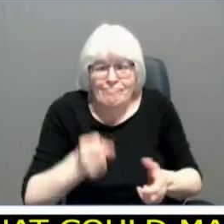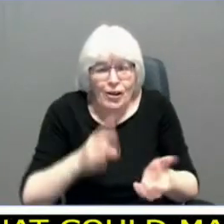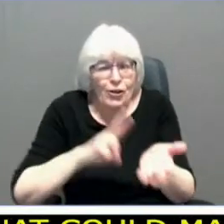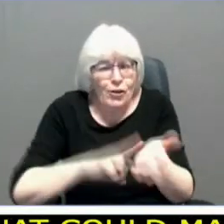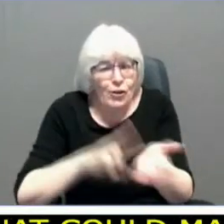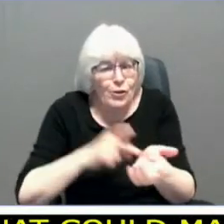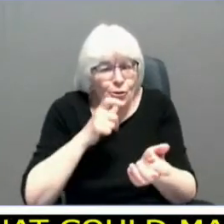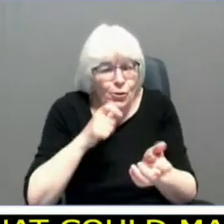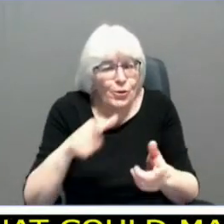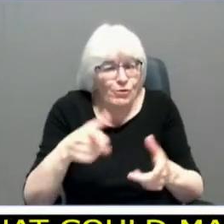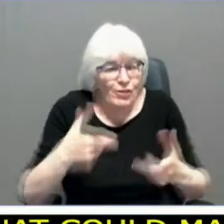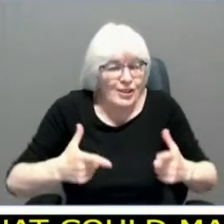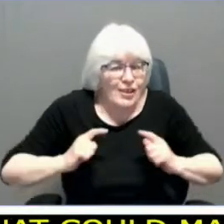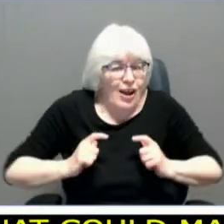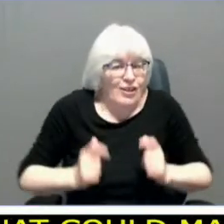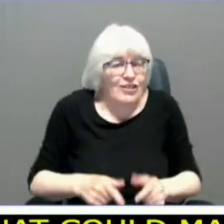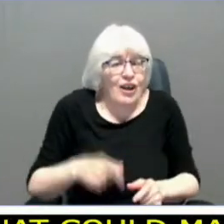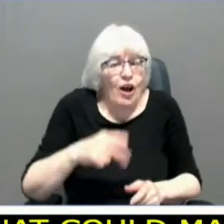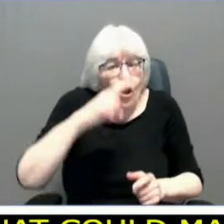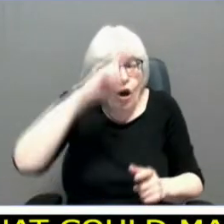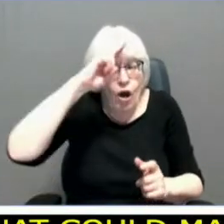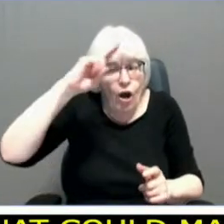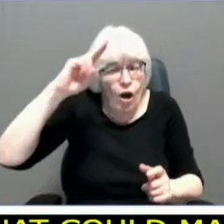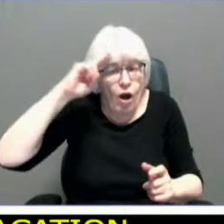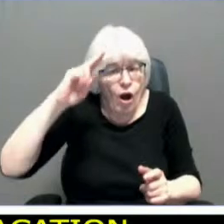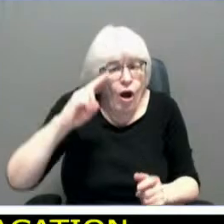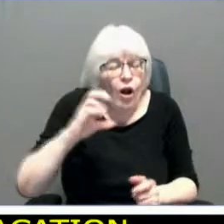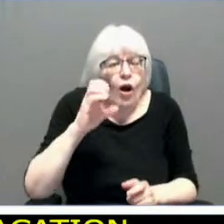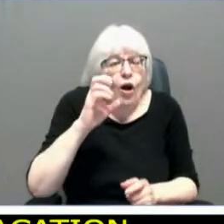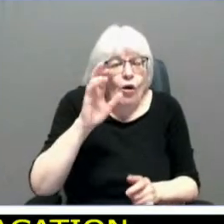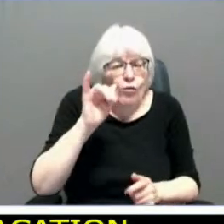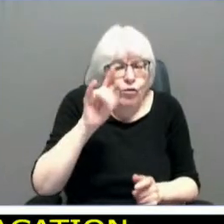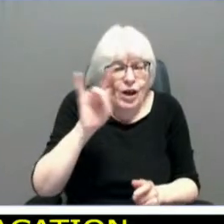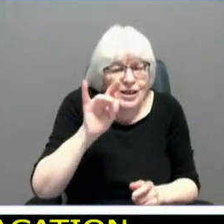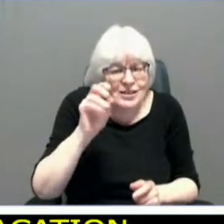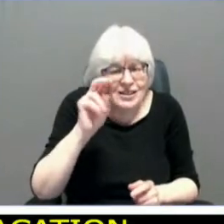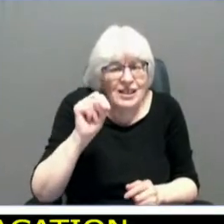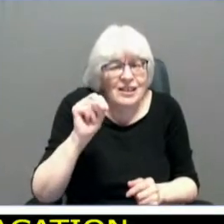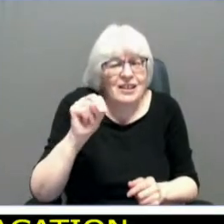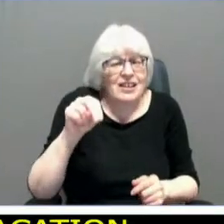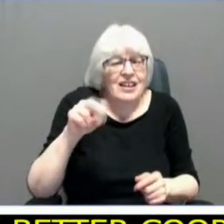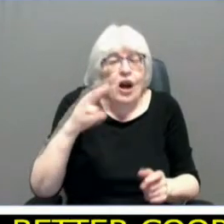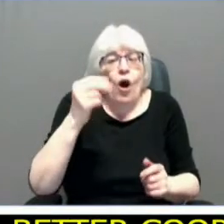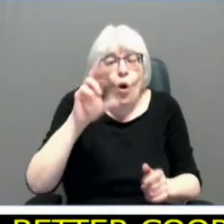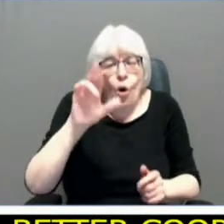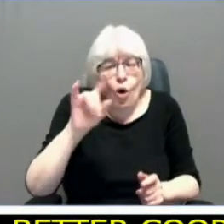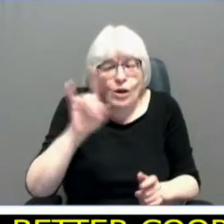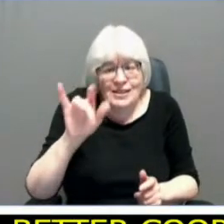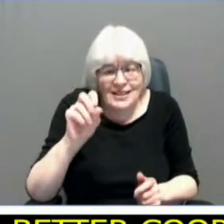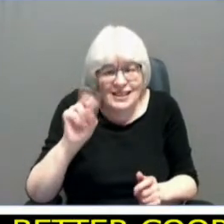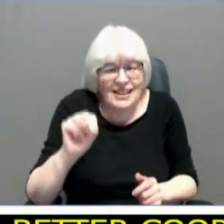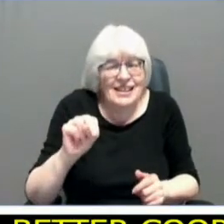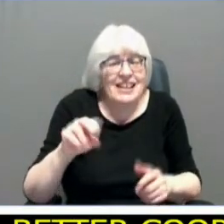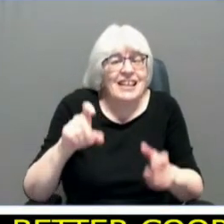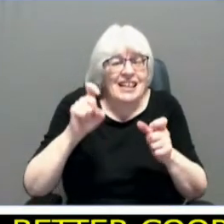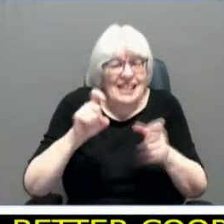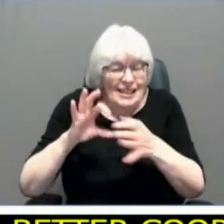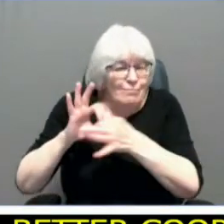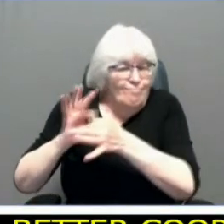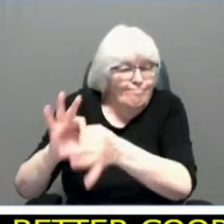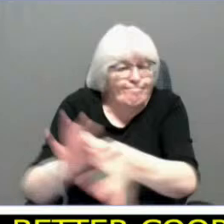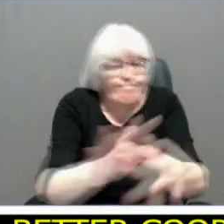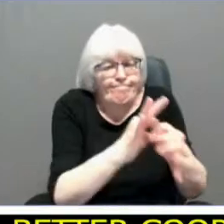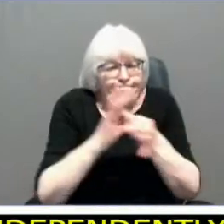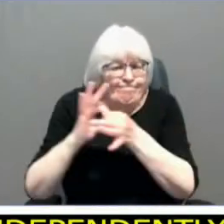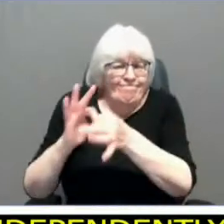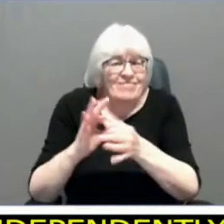we've operated independently, and we will continue to have two networks, but we need them to be coordinated in their ability to deliver. The